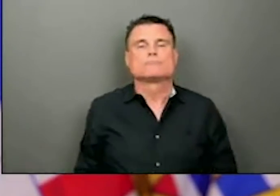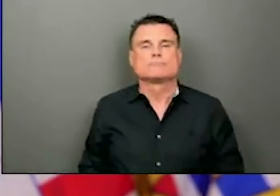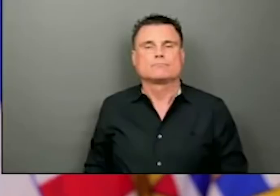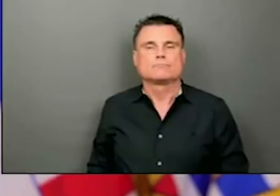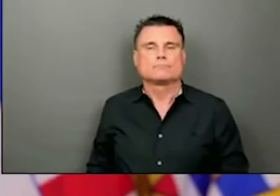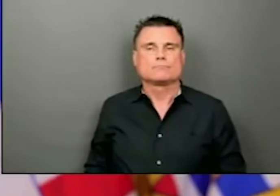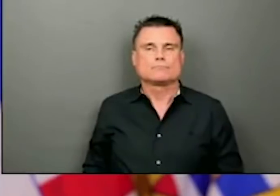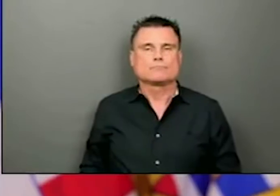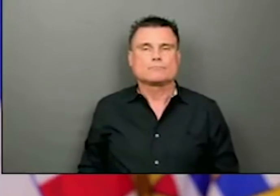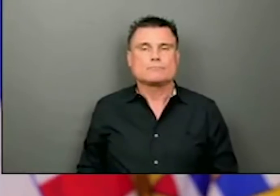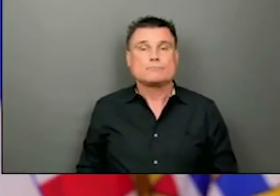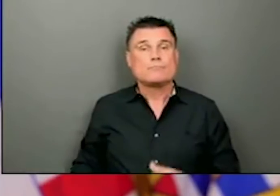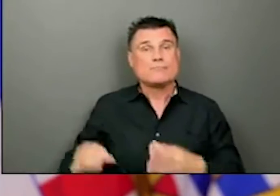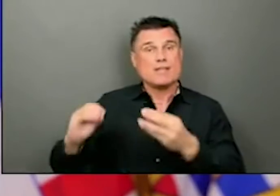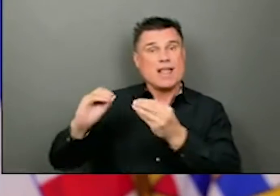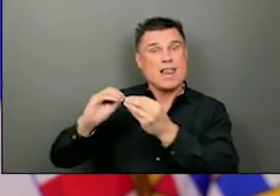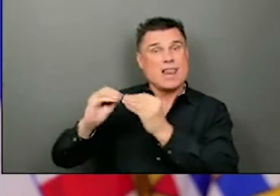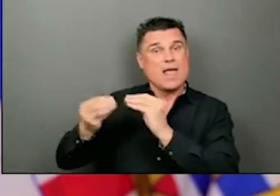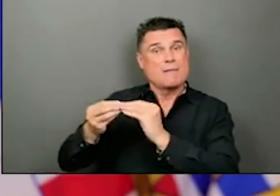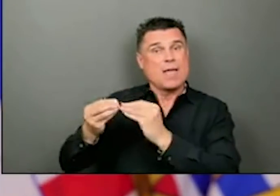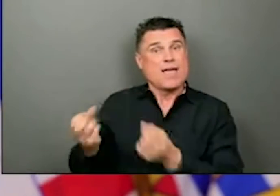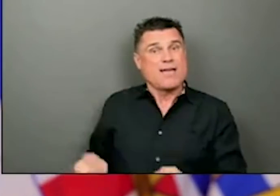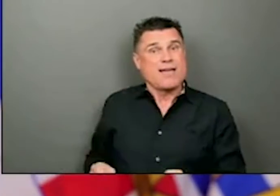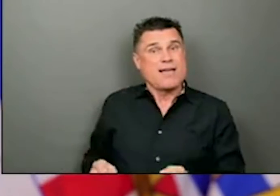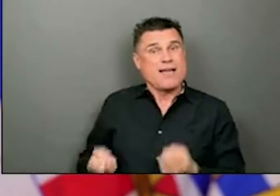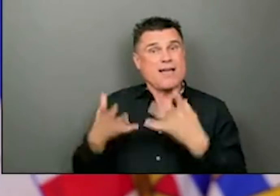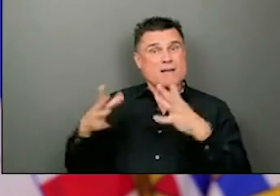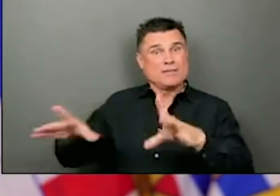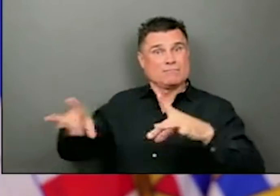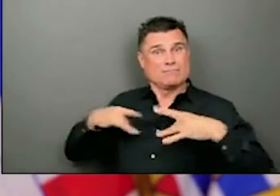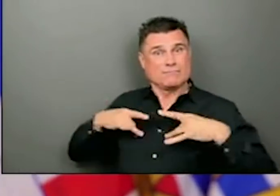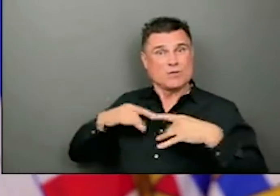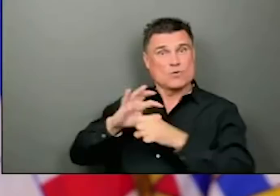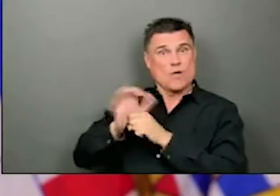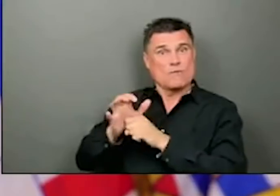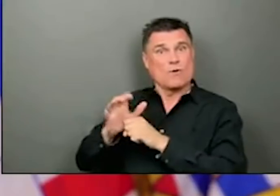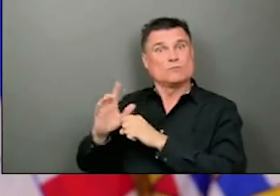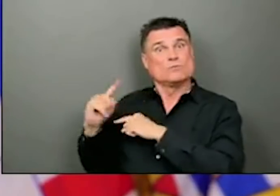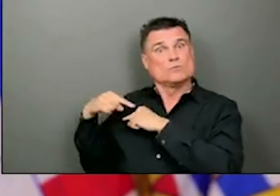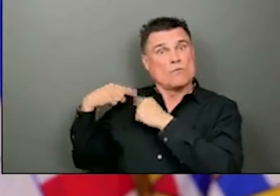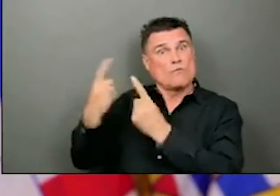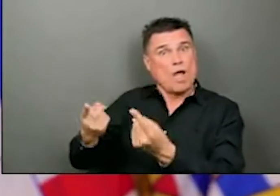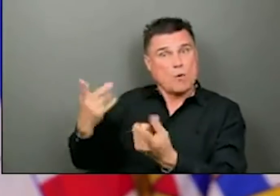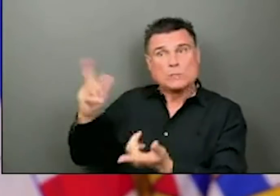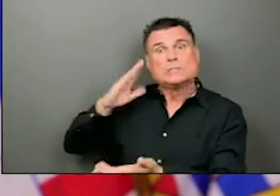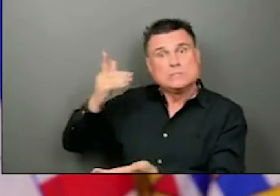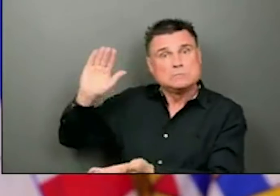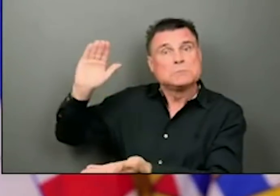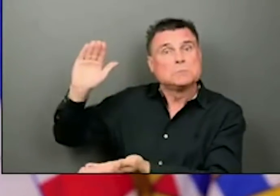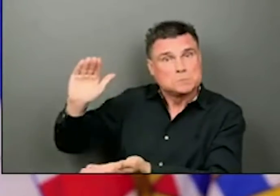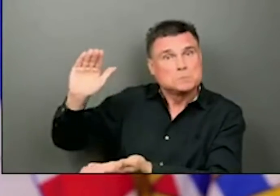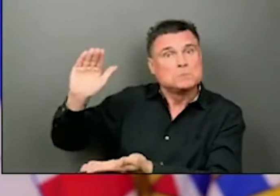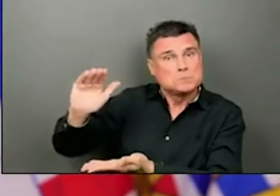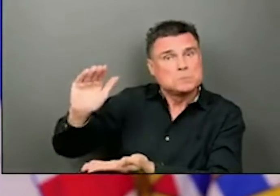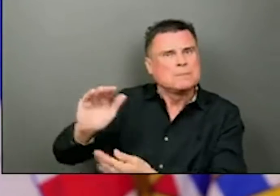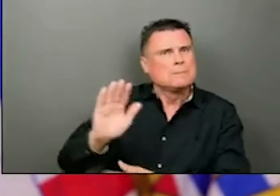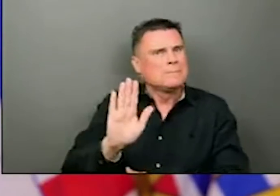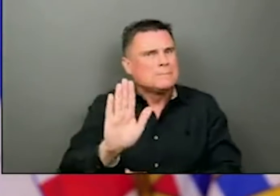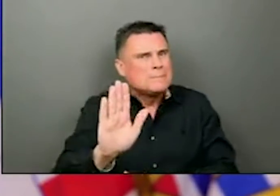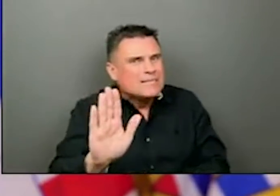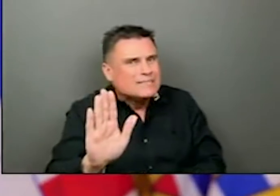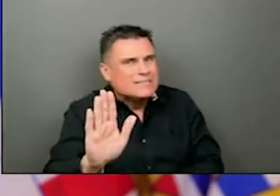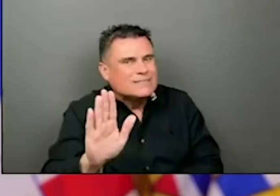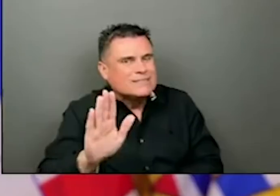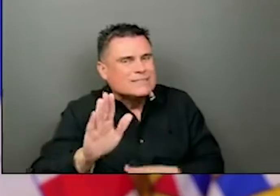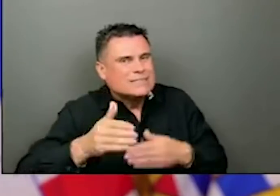in our communities and in our hospitals, it is still a time of caution for all of us. New strains are